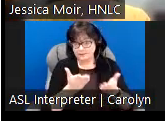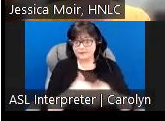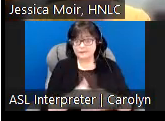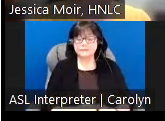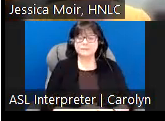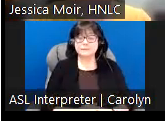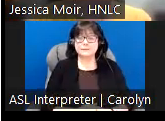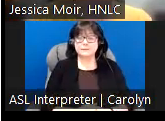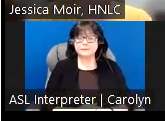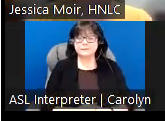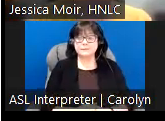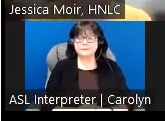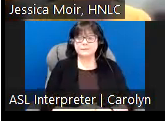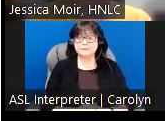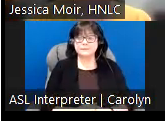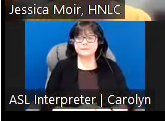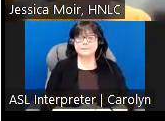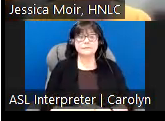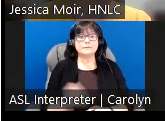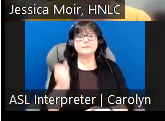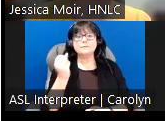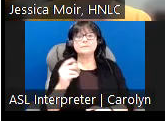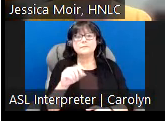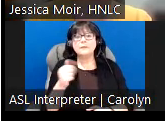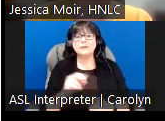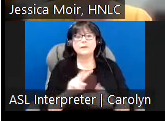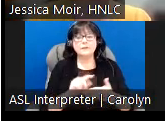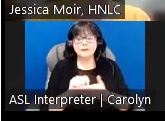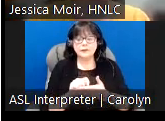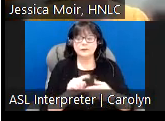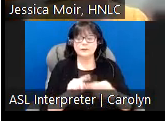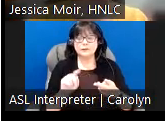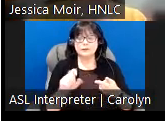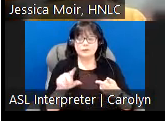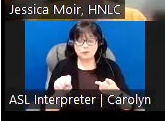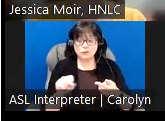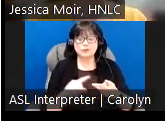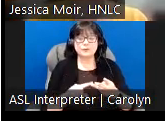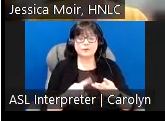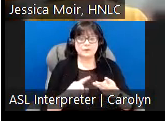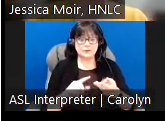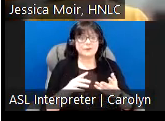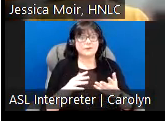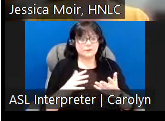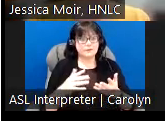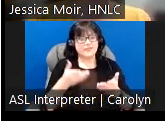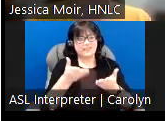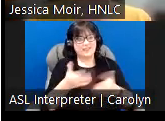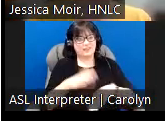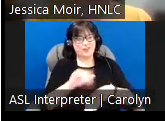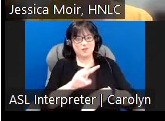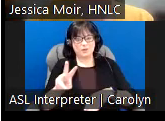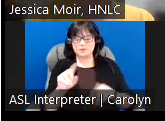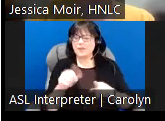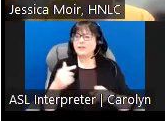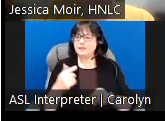And there's lots of other videos, other tools and resources on that website, which are good to use as well. But this